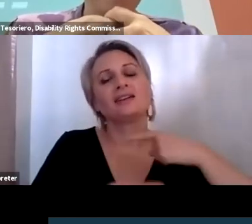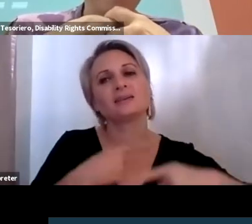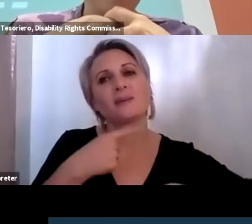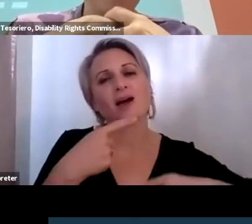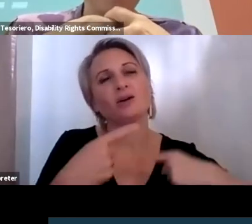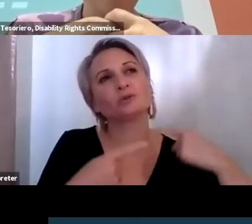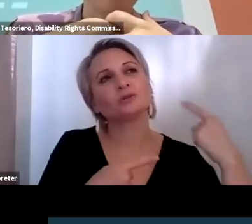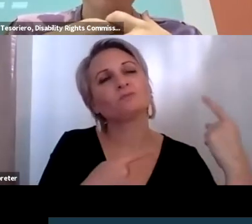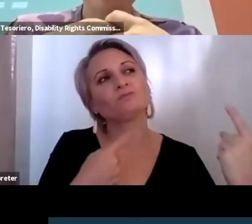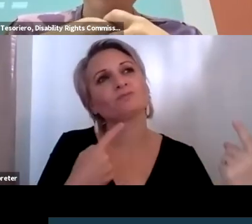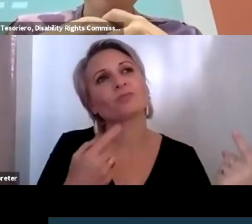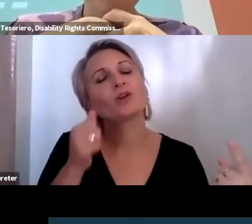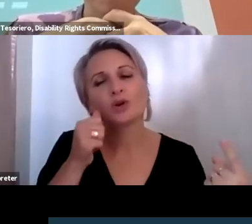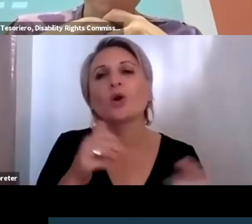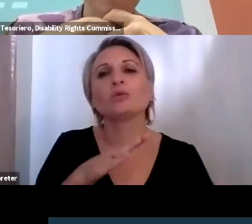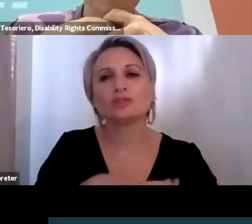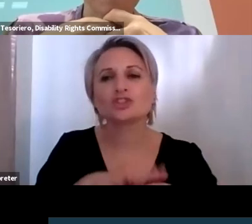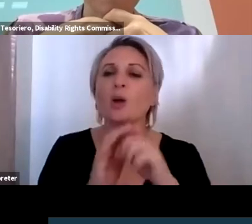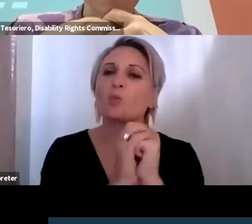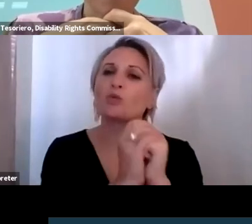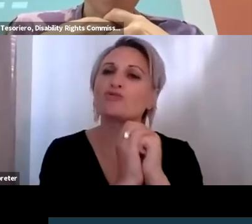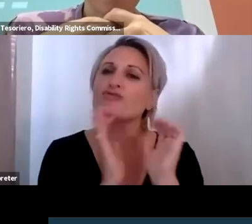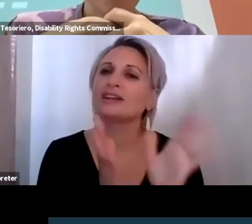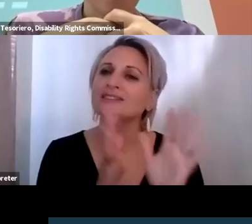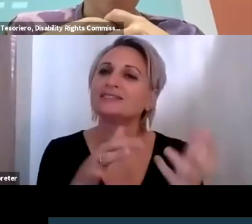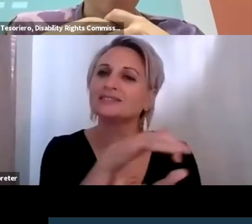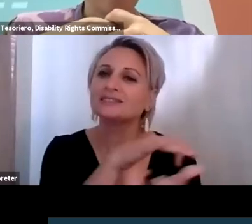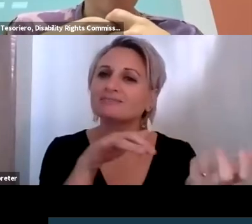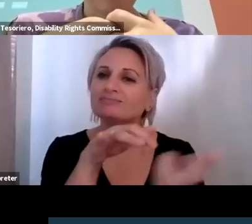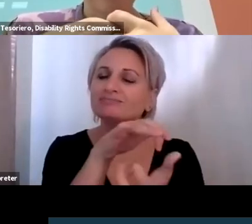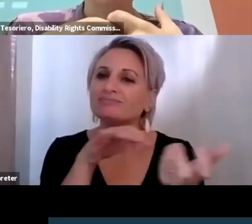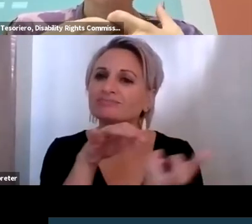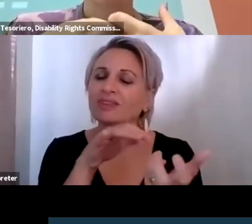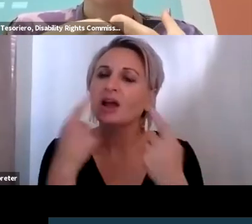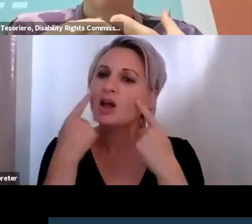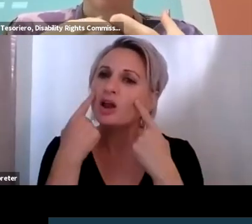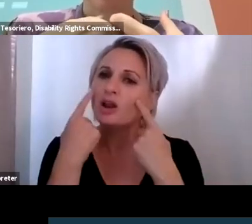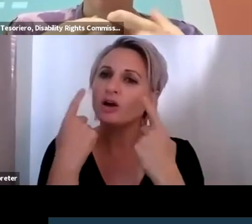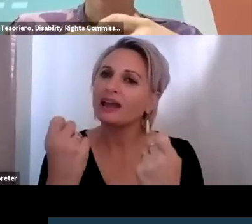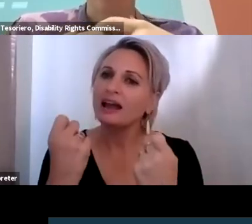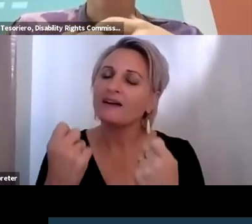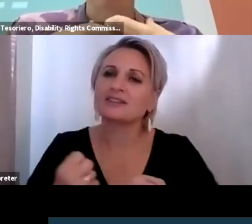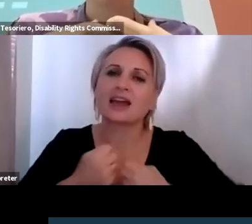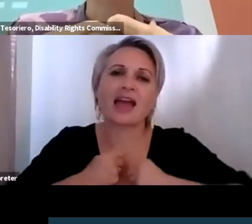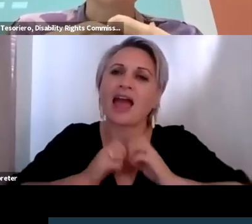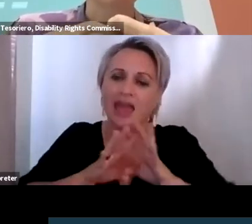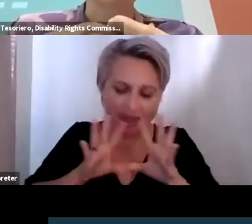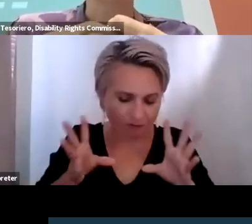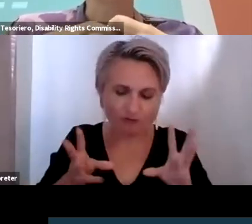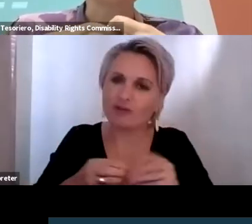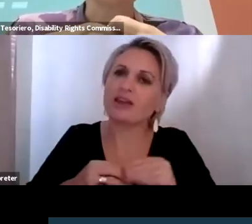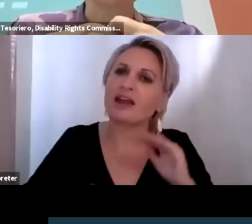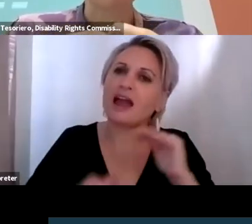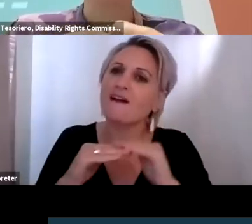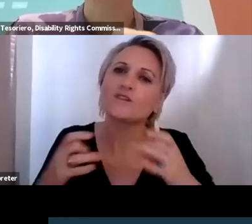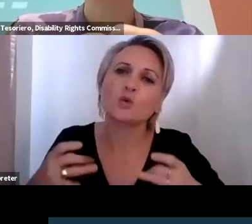and, you know, spending time with friends and you know, looking after our whole selves